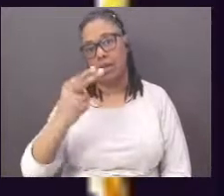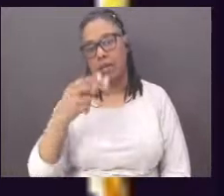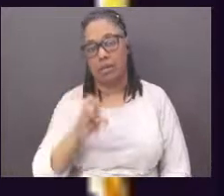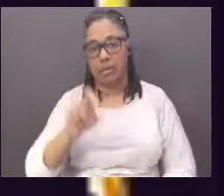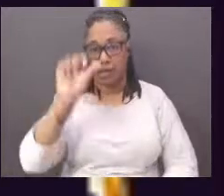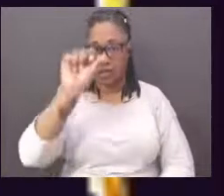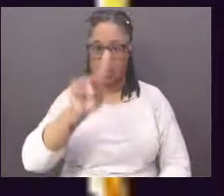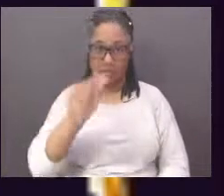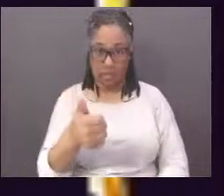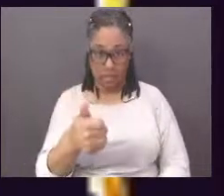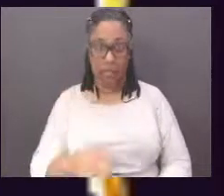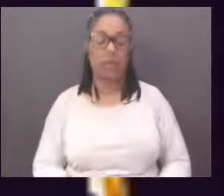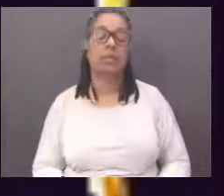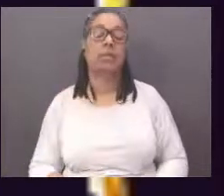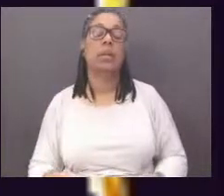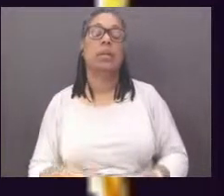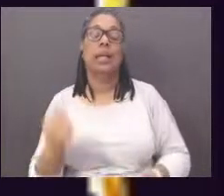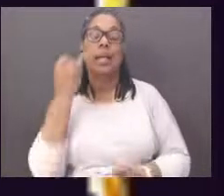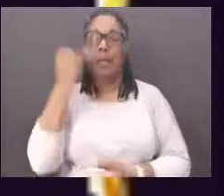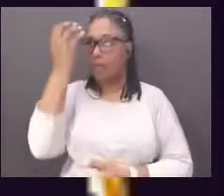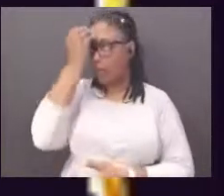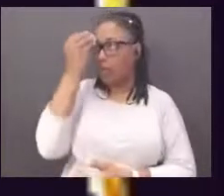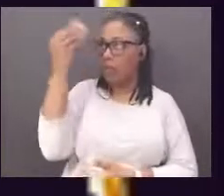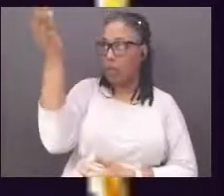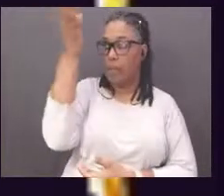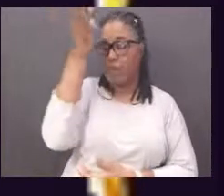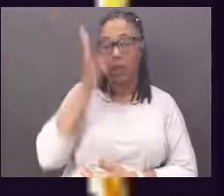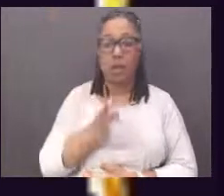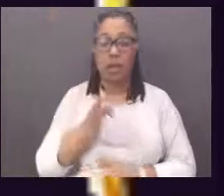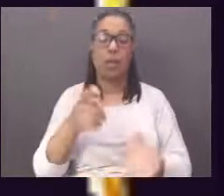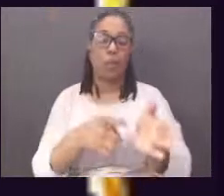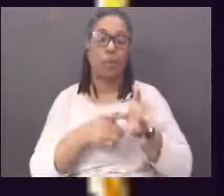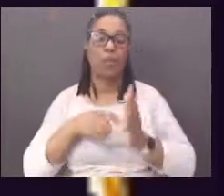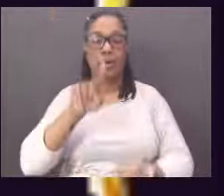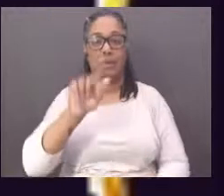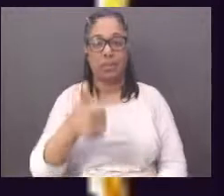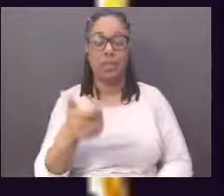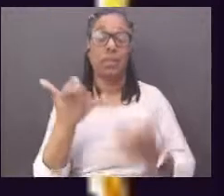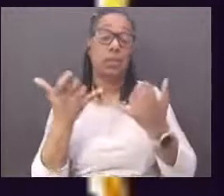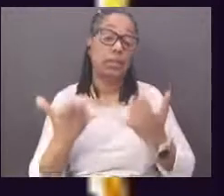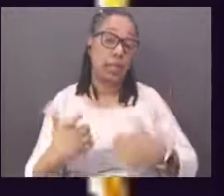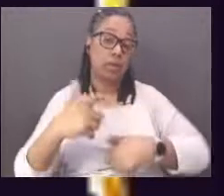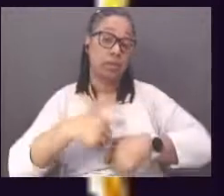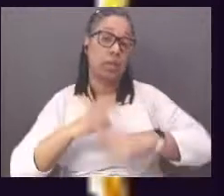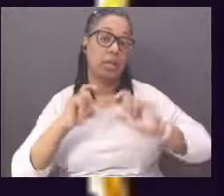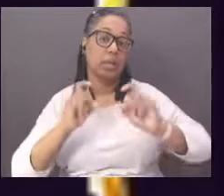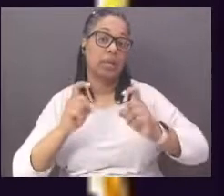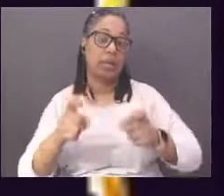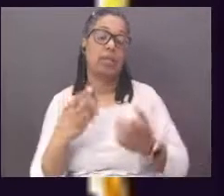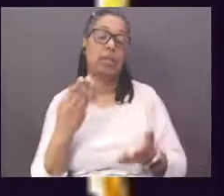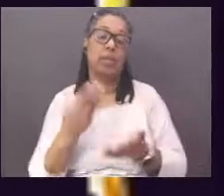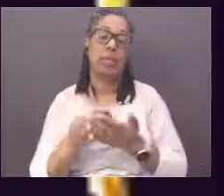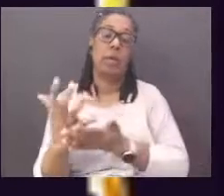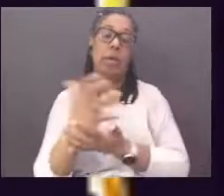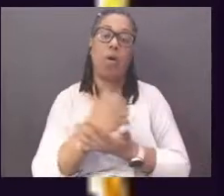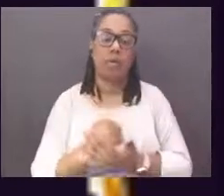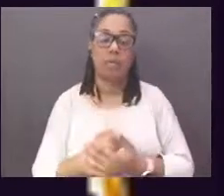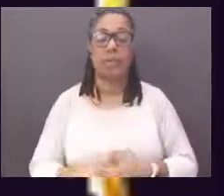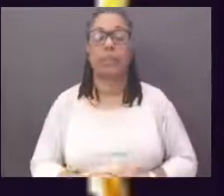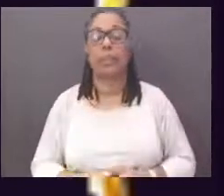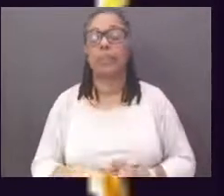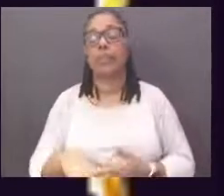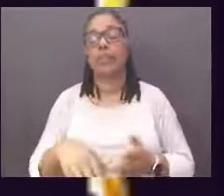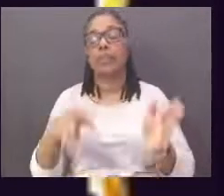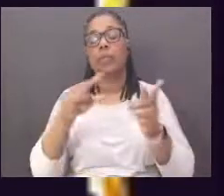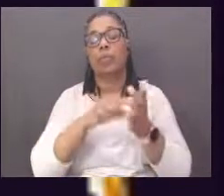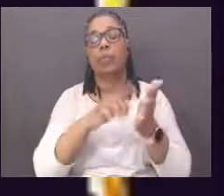requires tithing. So let's bring our tithes and offerings unto the Lord as he has prospered us, because the word says the tenth shall be holy unto the Lord. We ask that